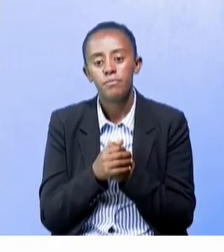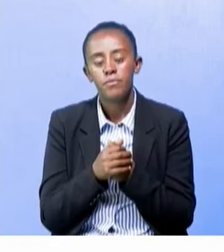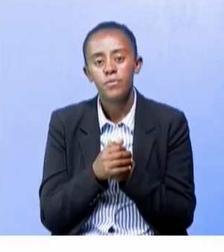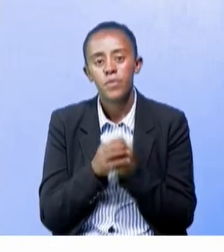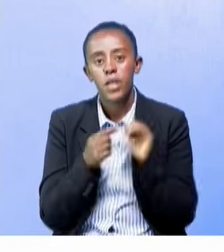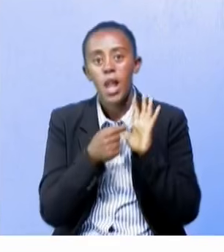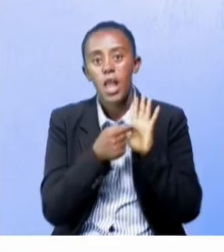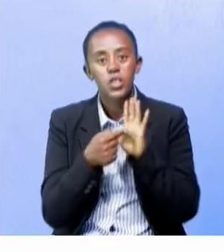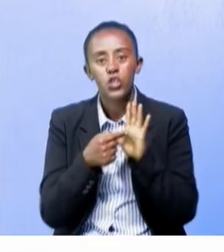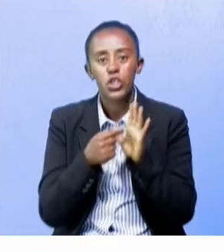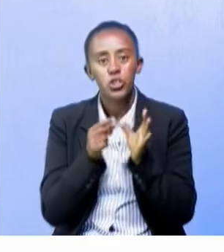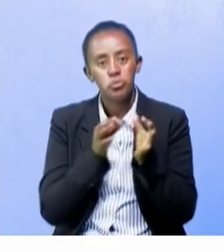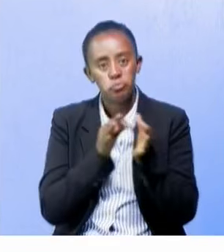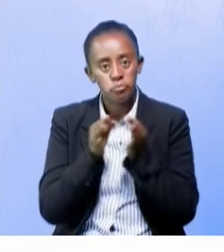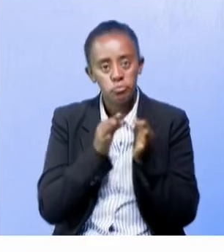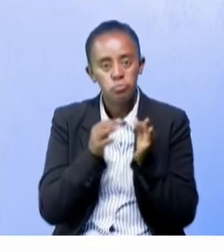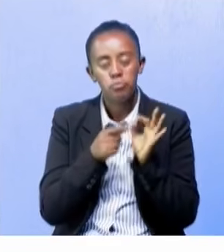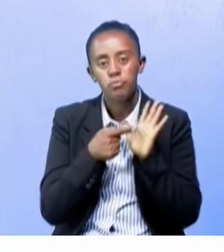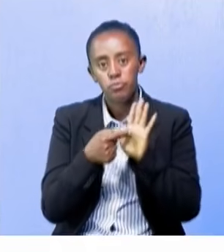illustrations,